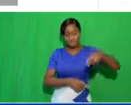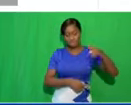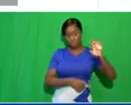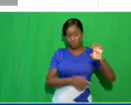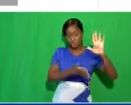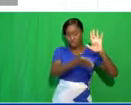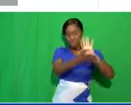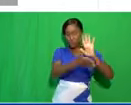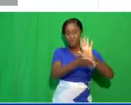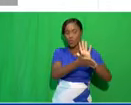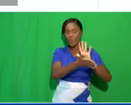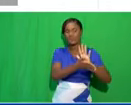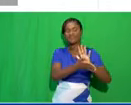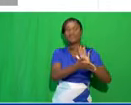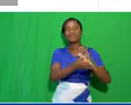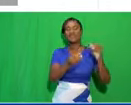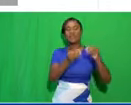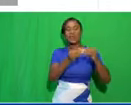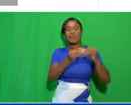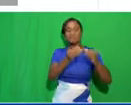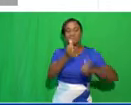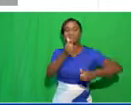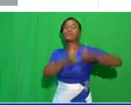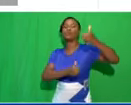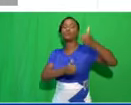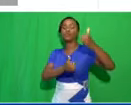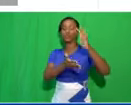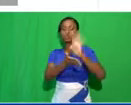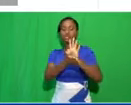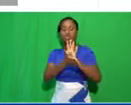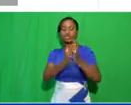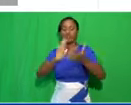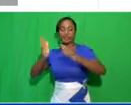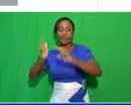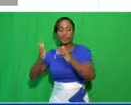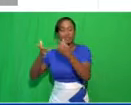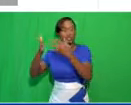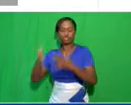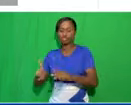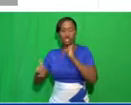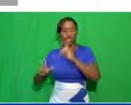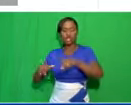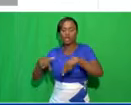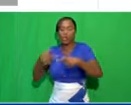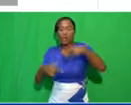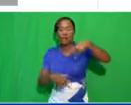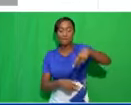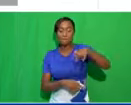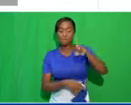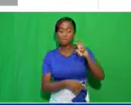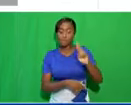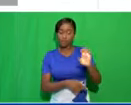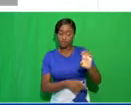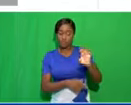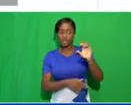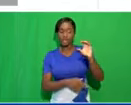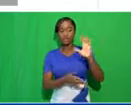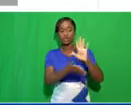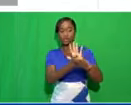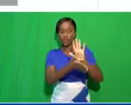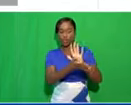tend to have higher scores than those students who did not. Again, perhaps underscoring possibly the